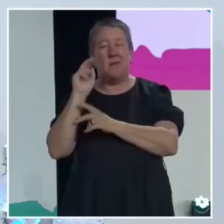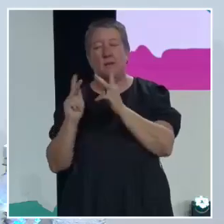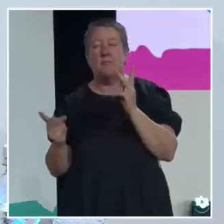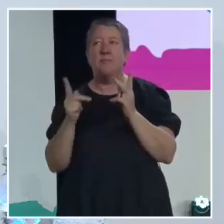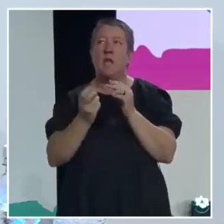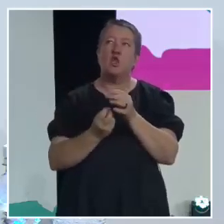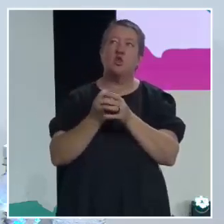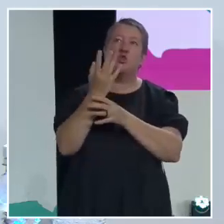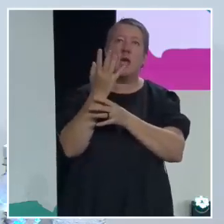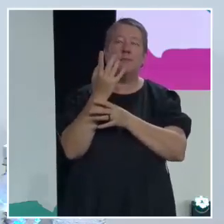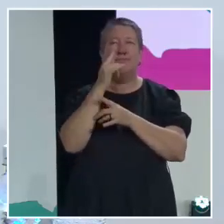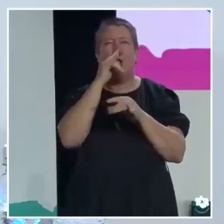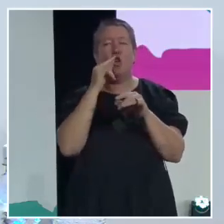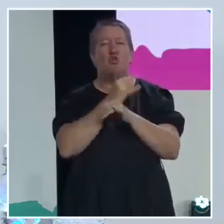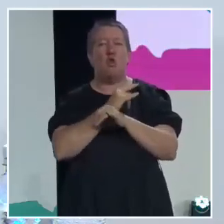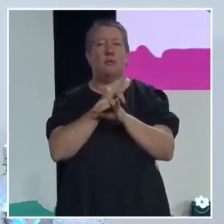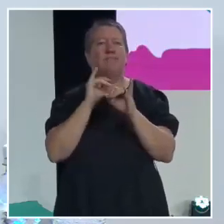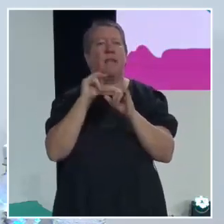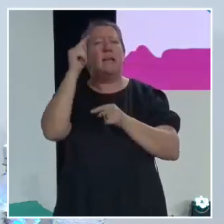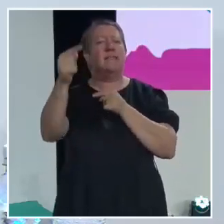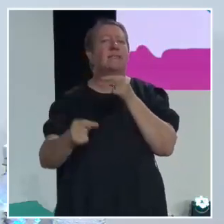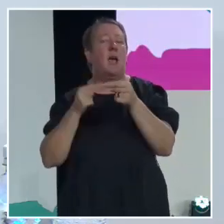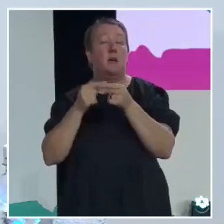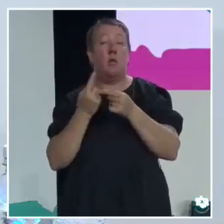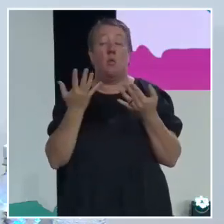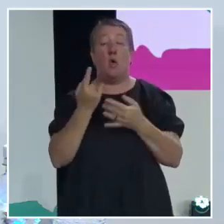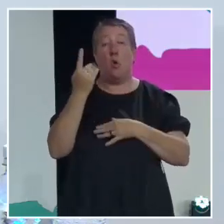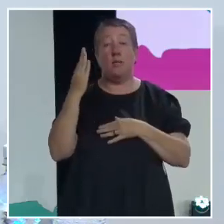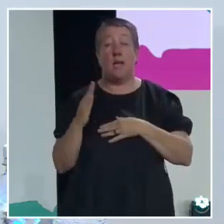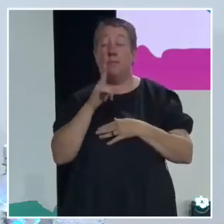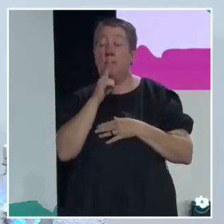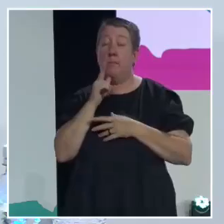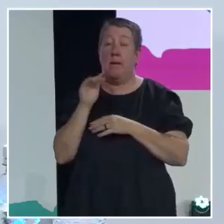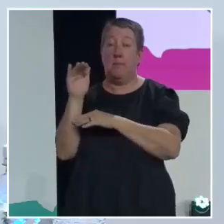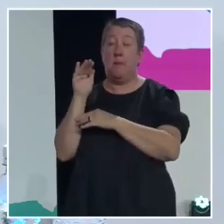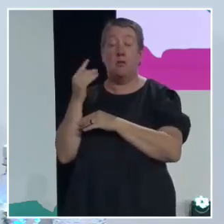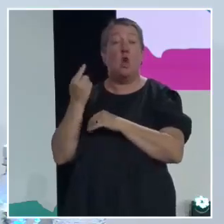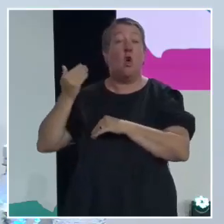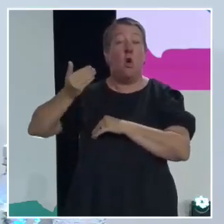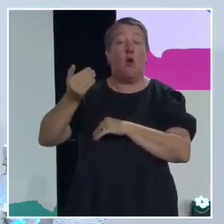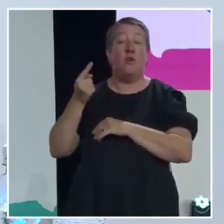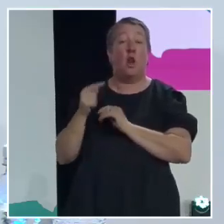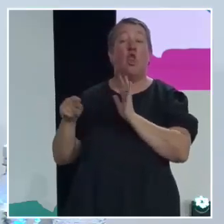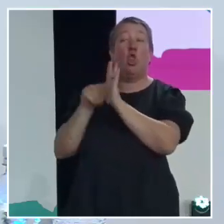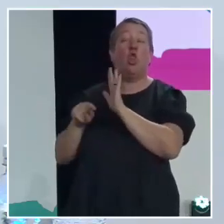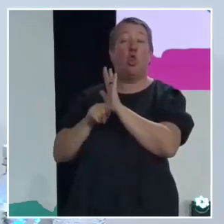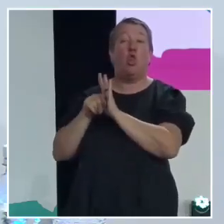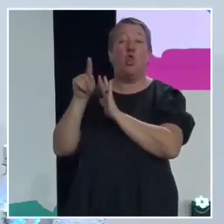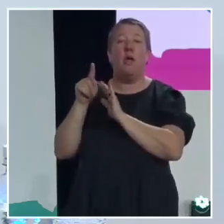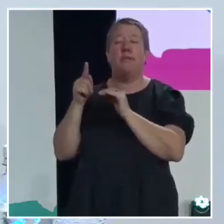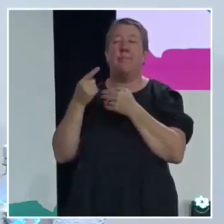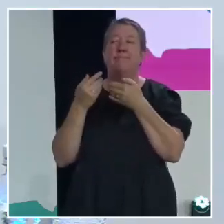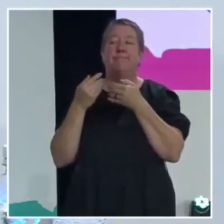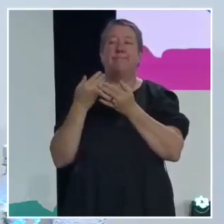of self-fulfilling, weird, vicious cycle where, on the one hand, public banks are often accused of crowding out, and that's the kind of